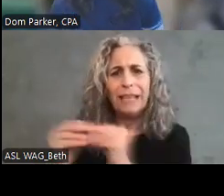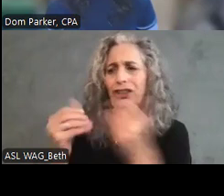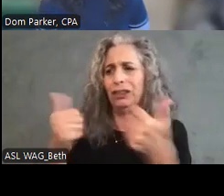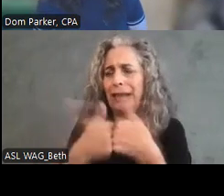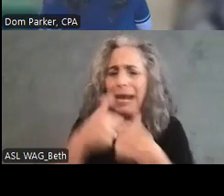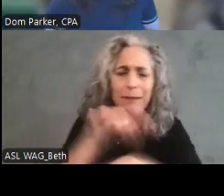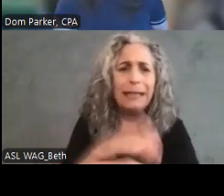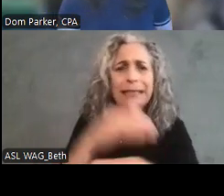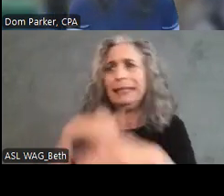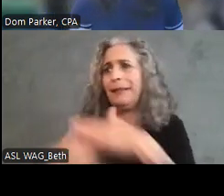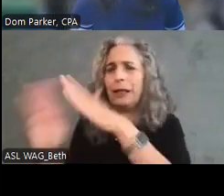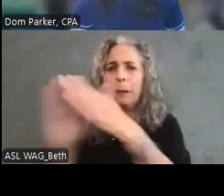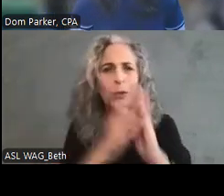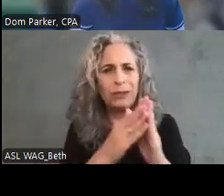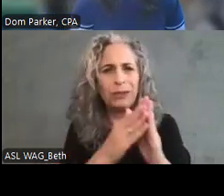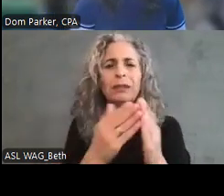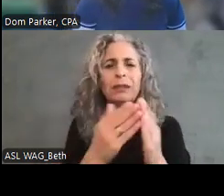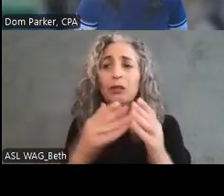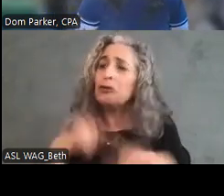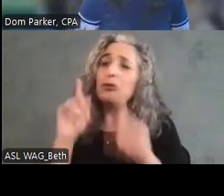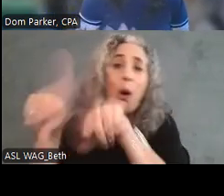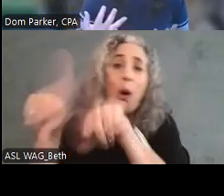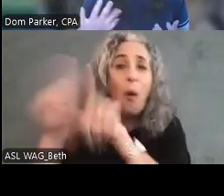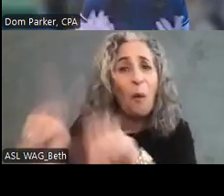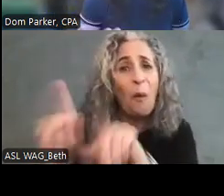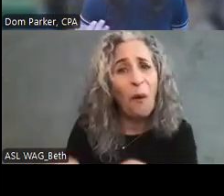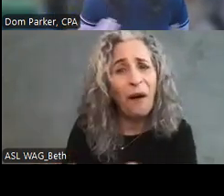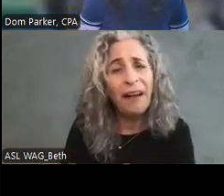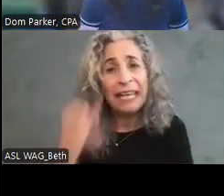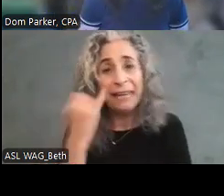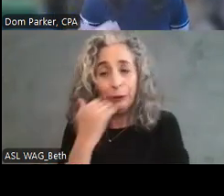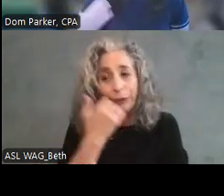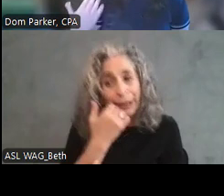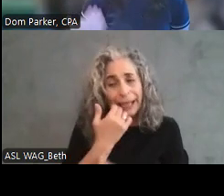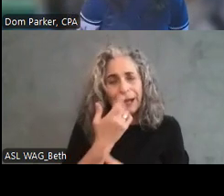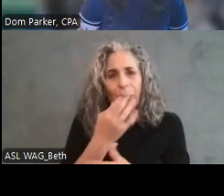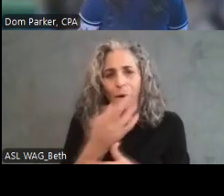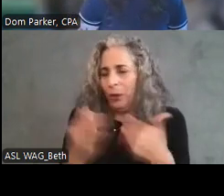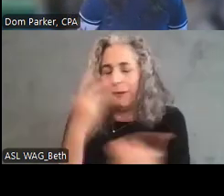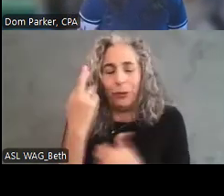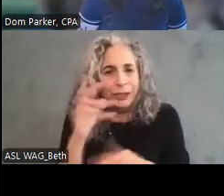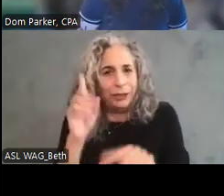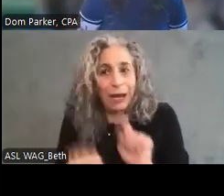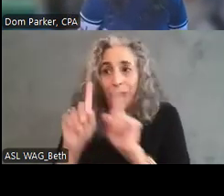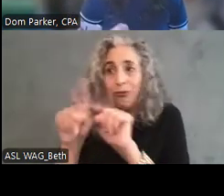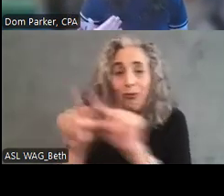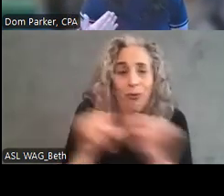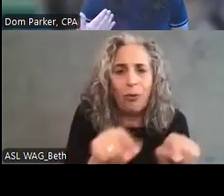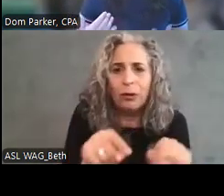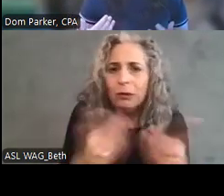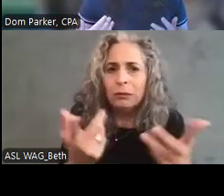communities. Just putting yourself out there as well. And if you're too shy or for whatever reason you can't go out there, definitely check